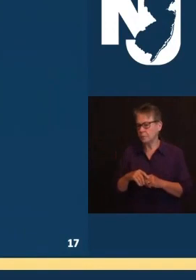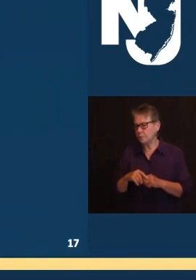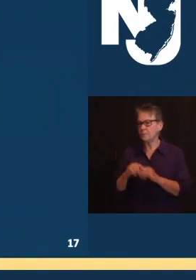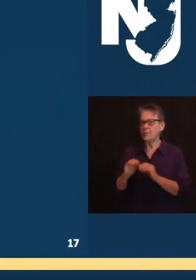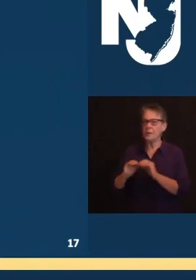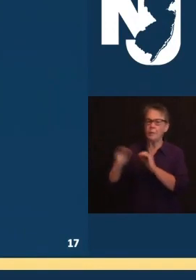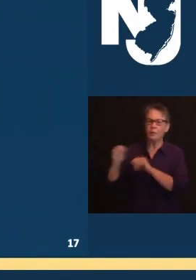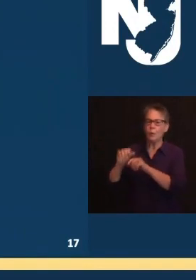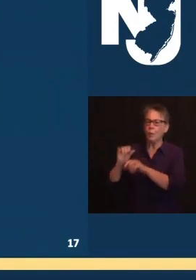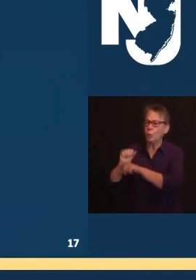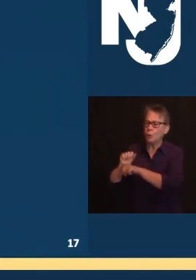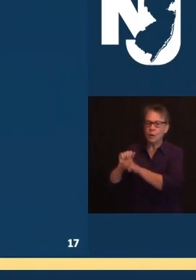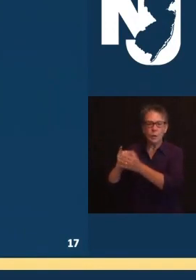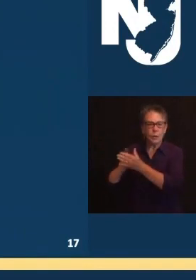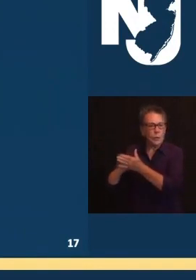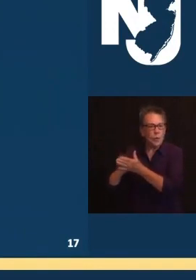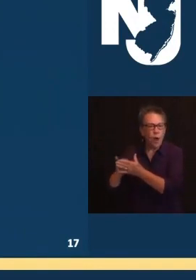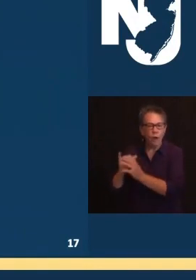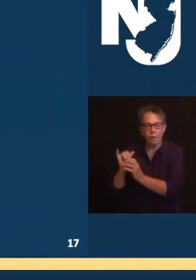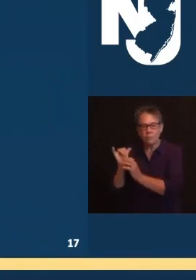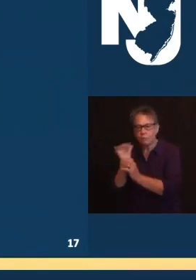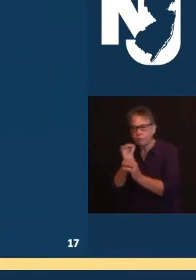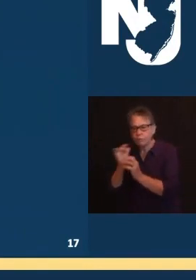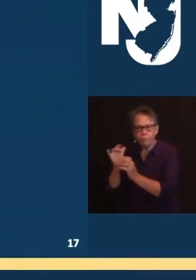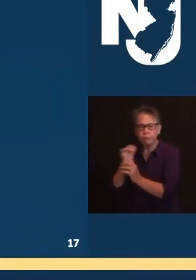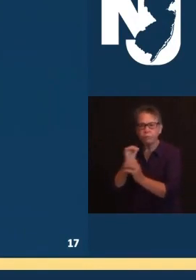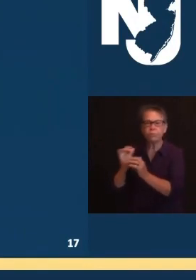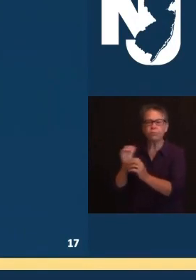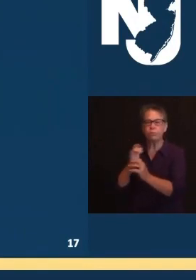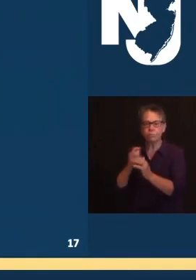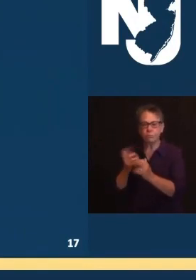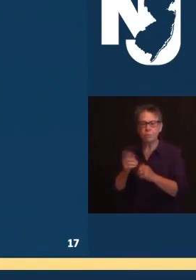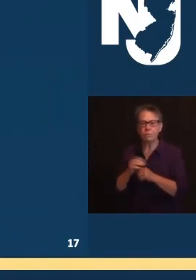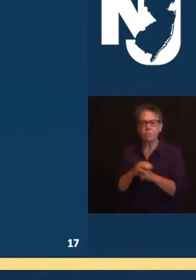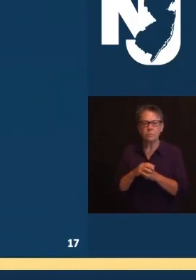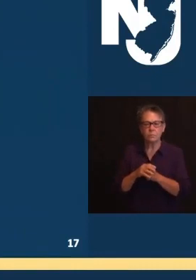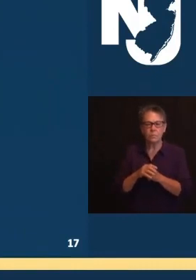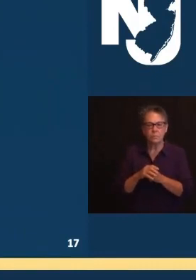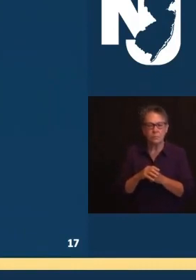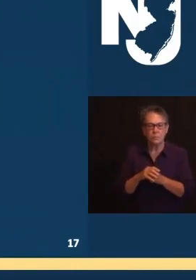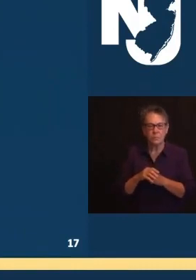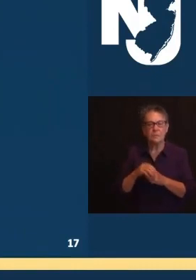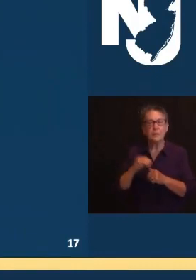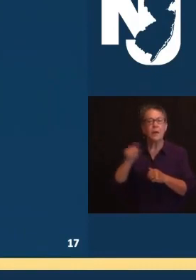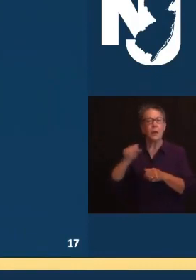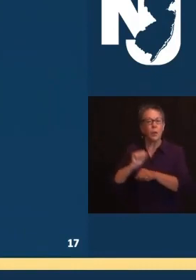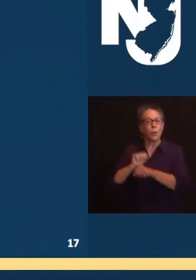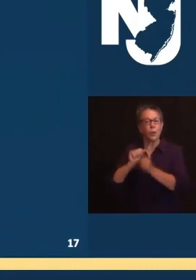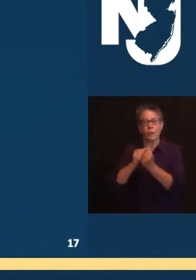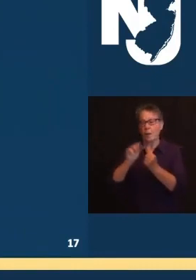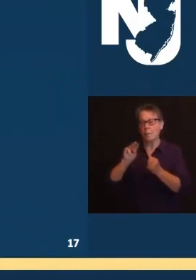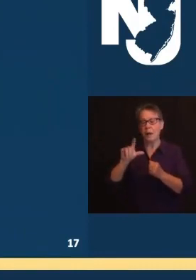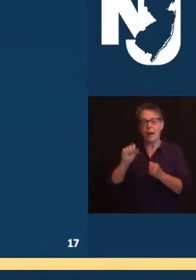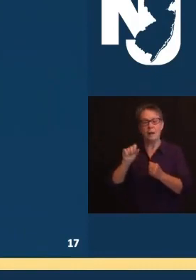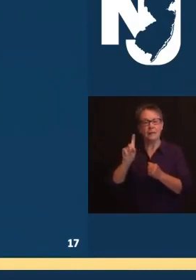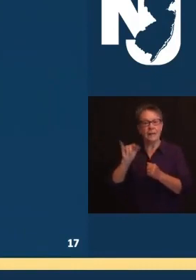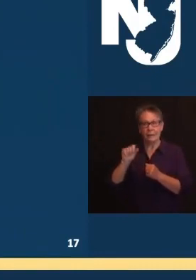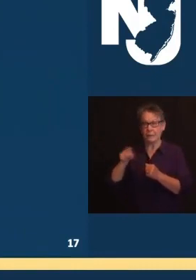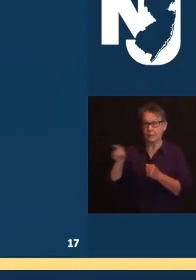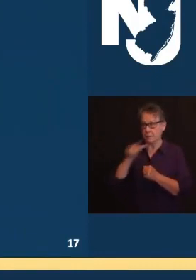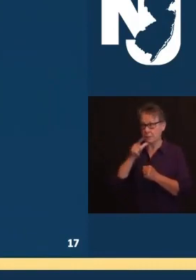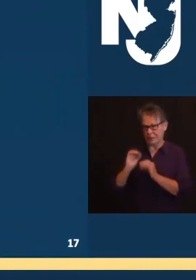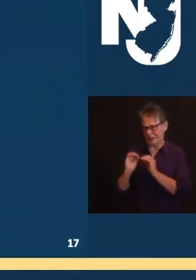was a mentor and collaborator. And after Miles' passing, Wallace was one of a select group which included such jazz luminaries